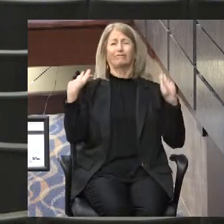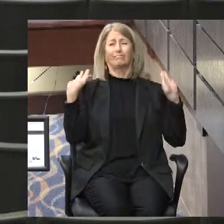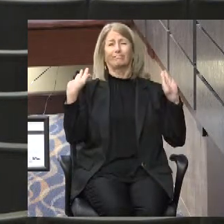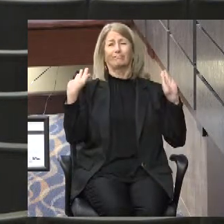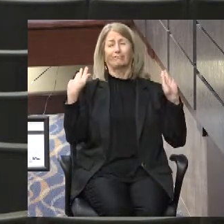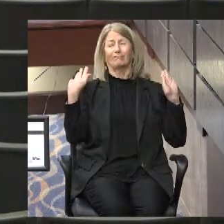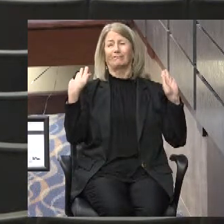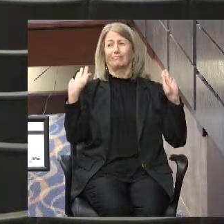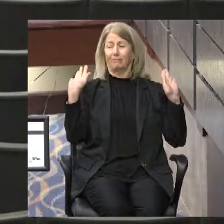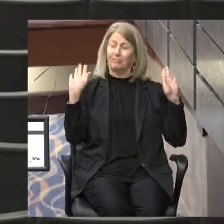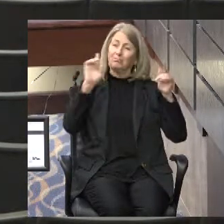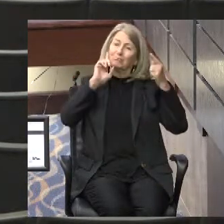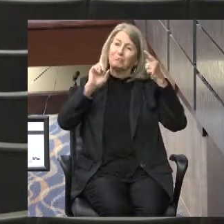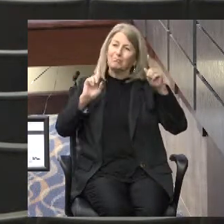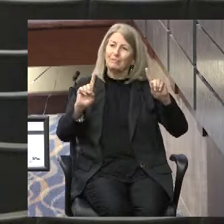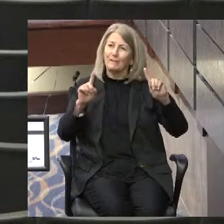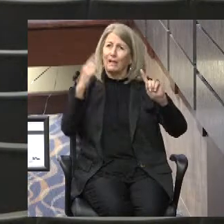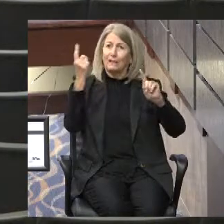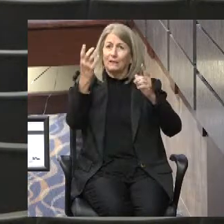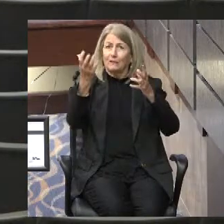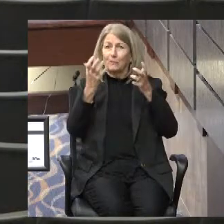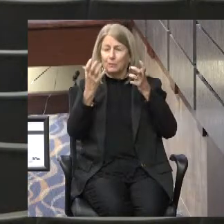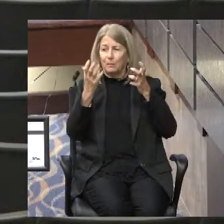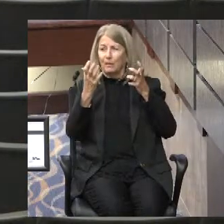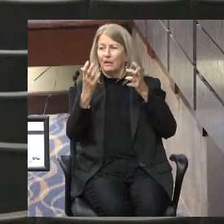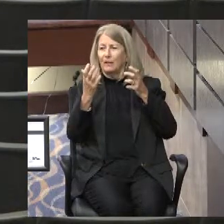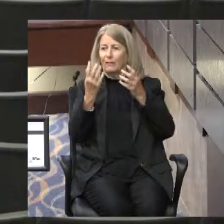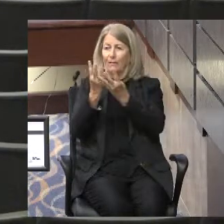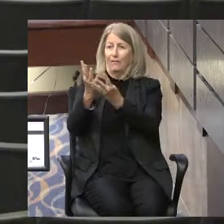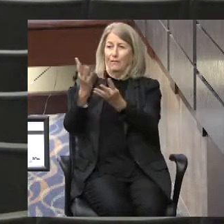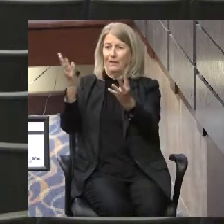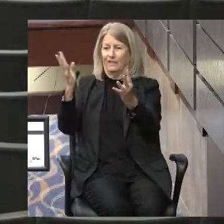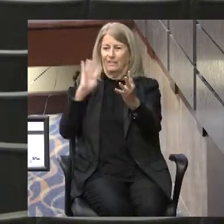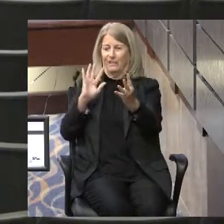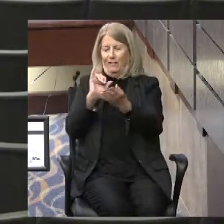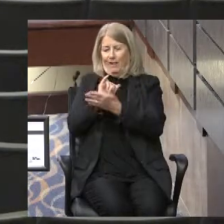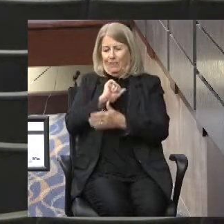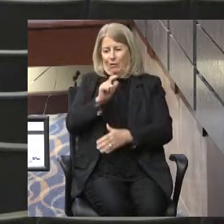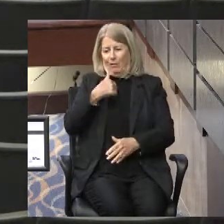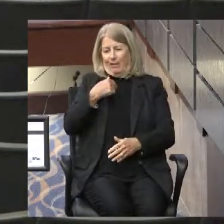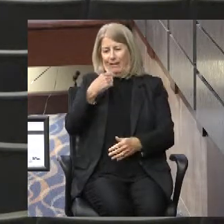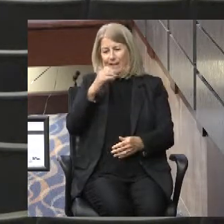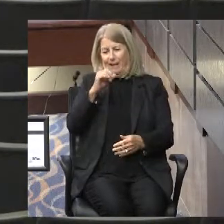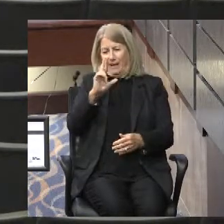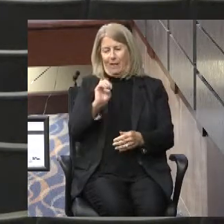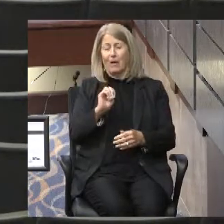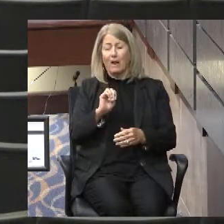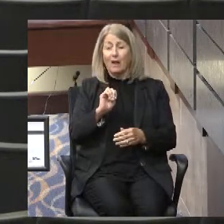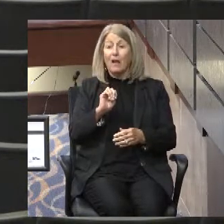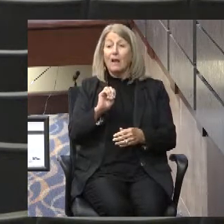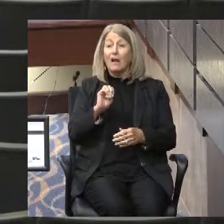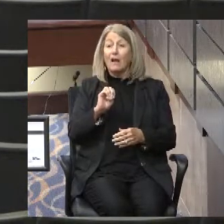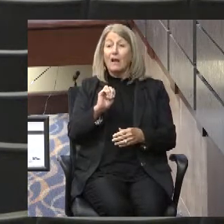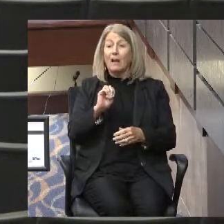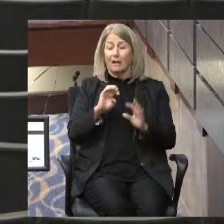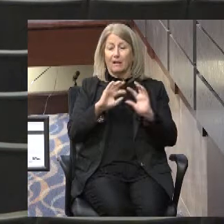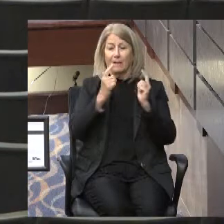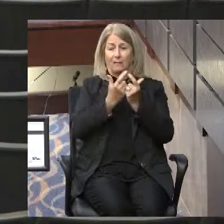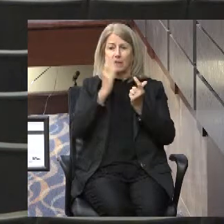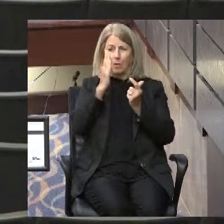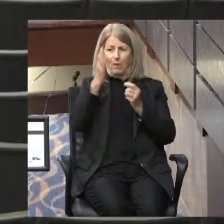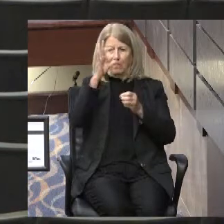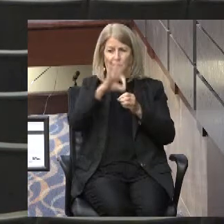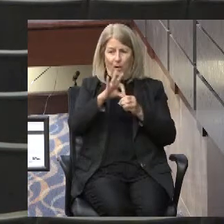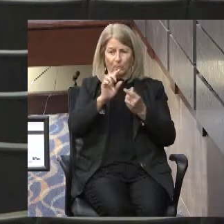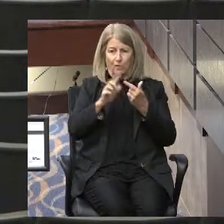I'm up for it. I just want a fence over there, that's all. Let's pull a council. We're gonna vote to deny it, to turn